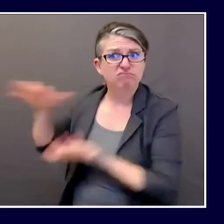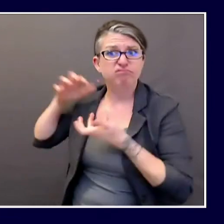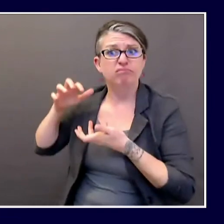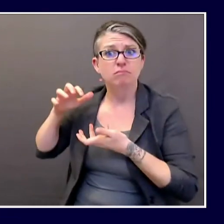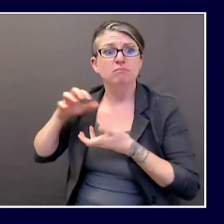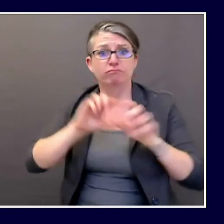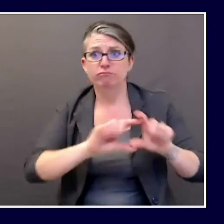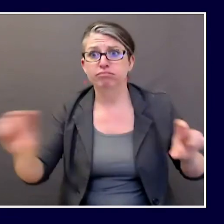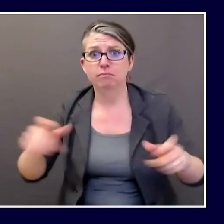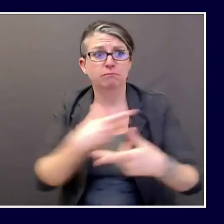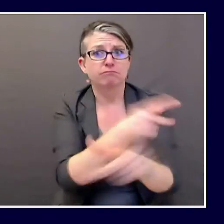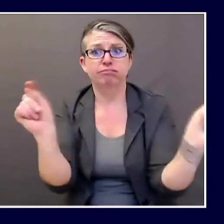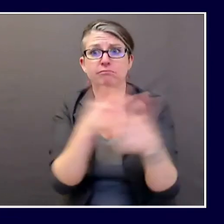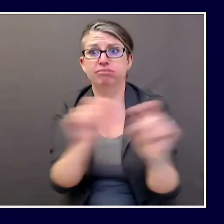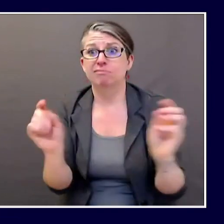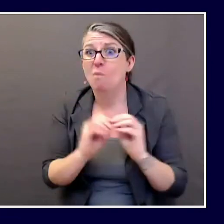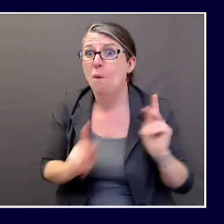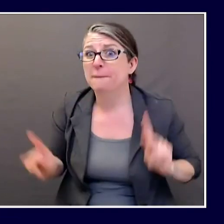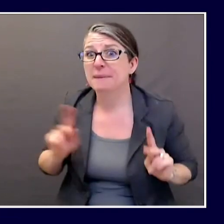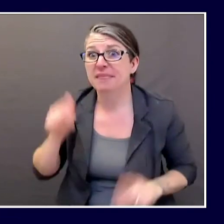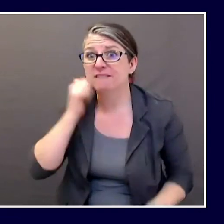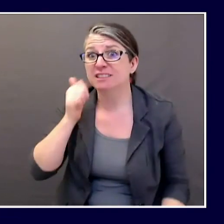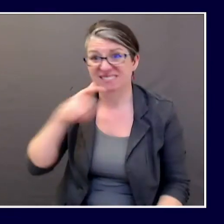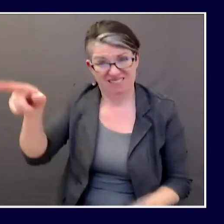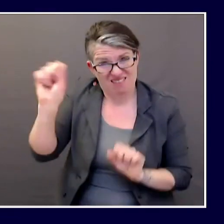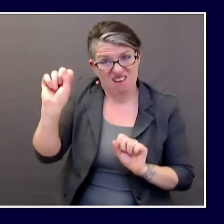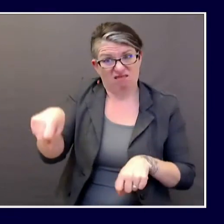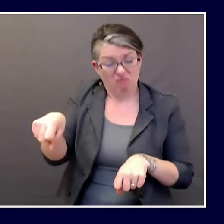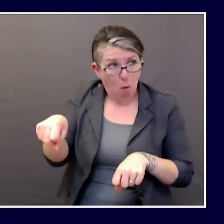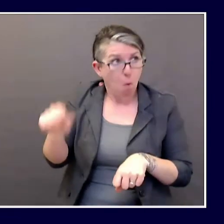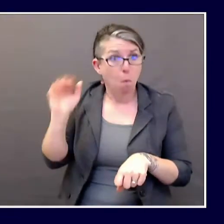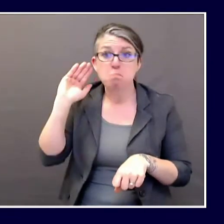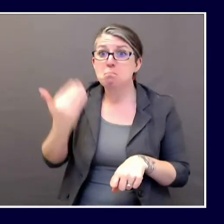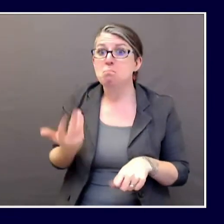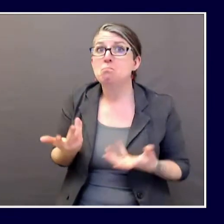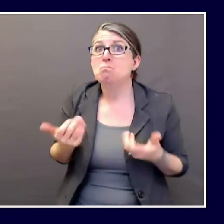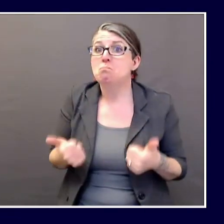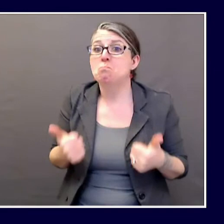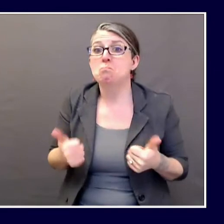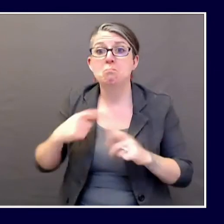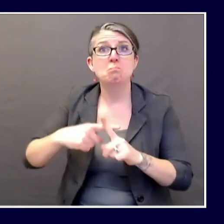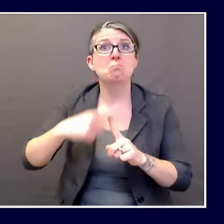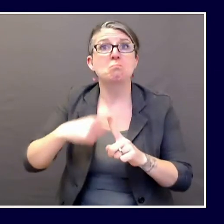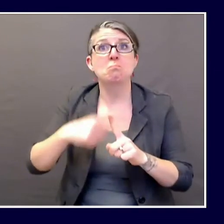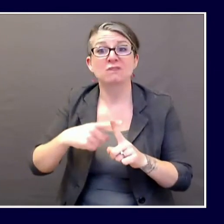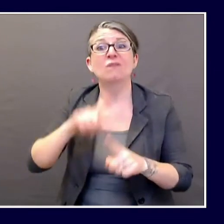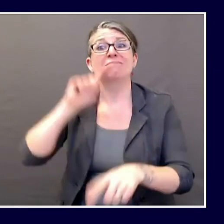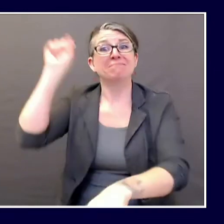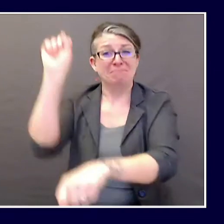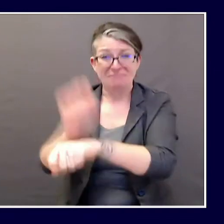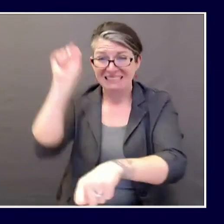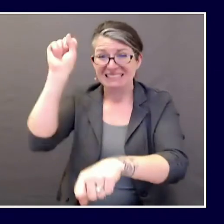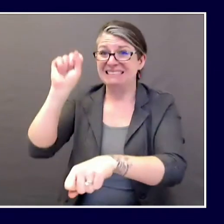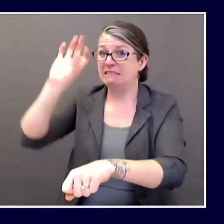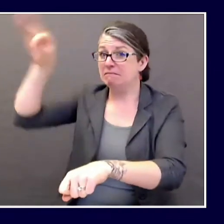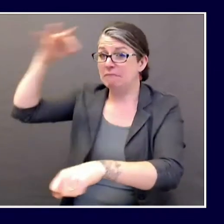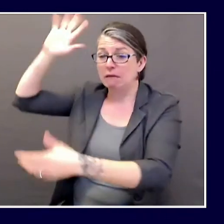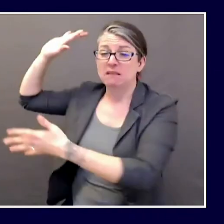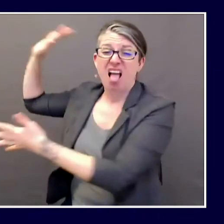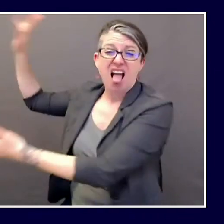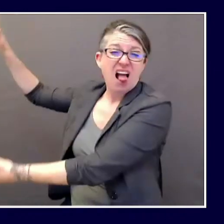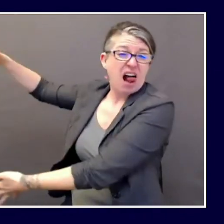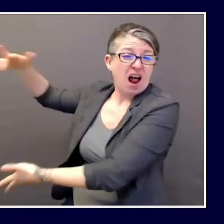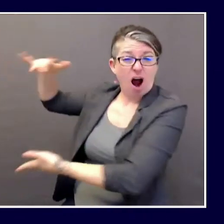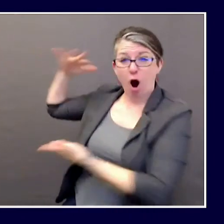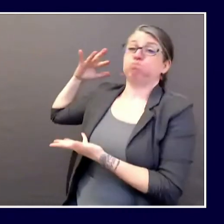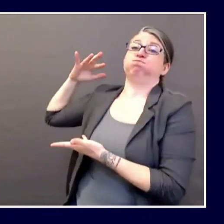constraint around supply, maybe not entirely remove it, but relieve it greatly, how much more can you do? And to the